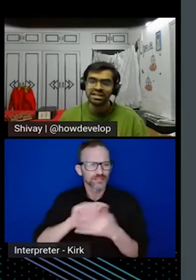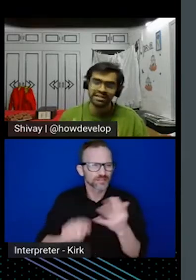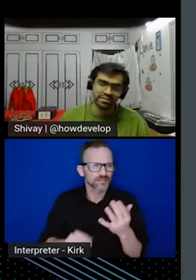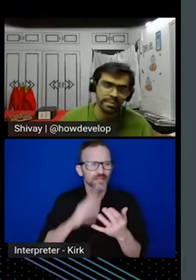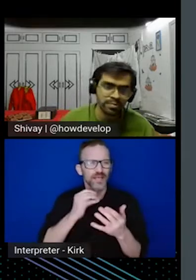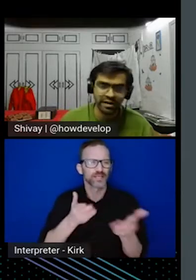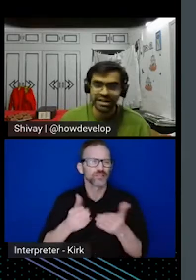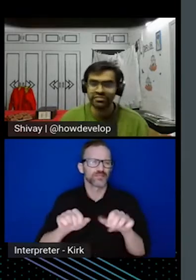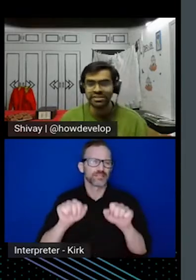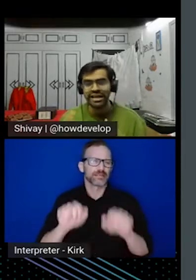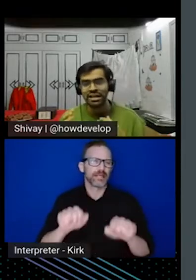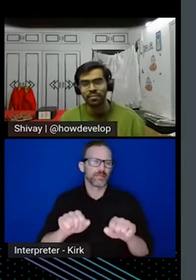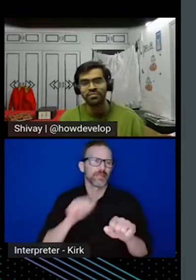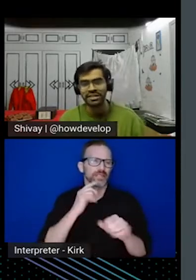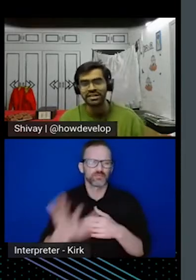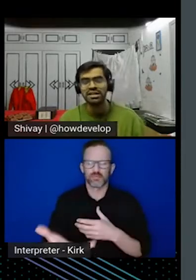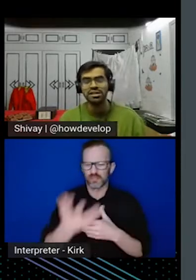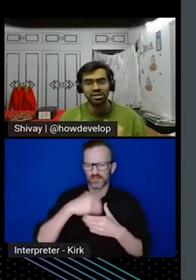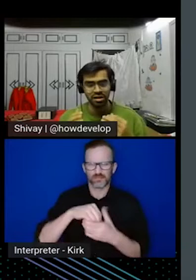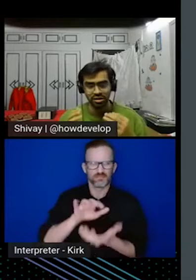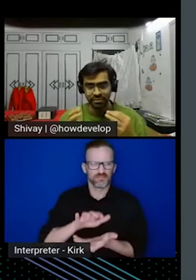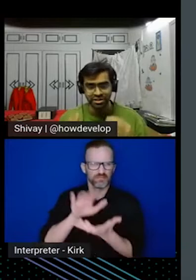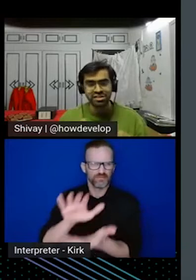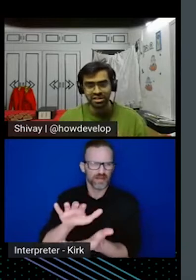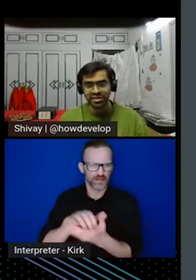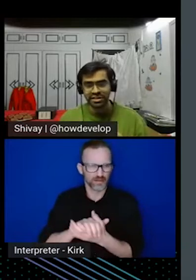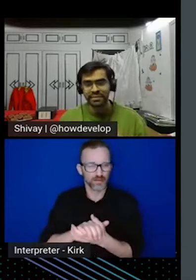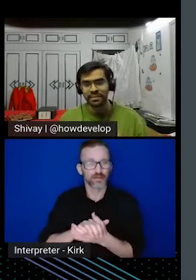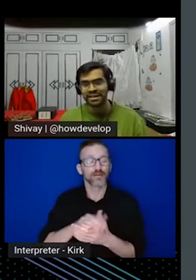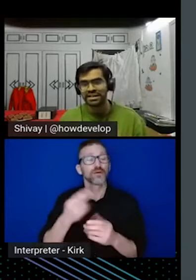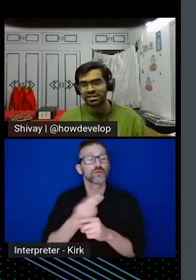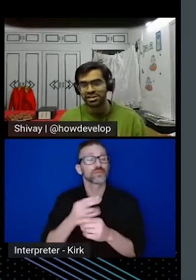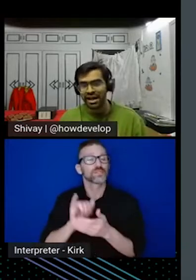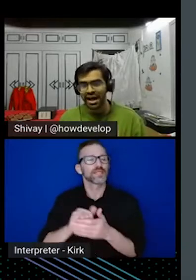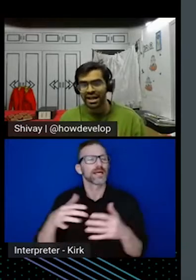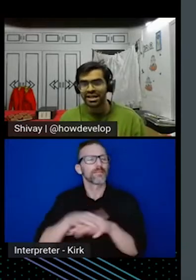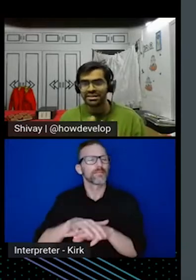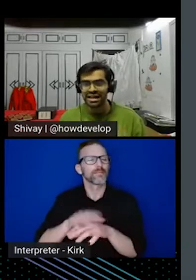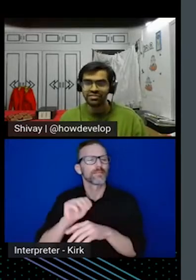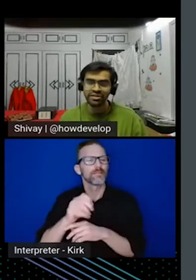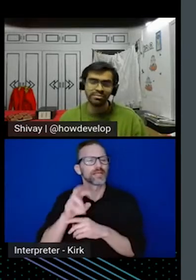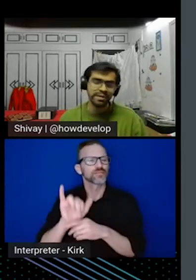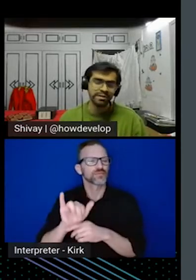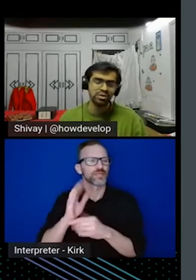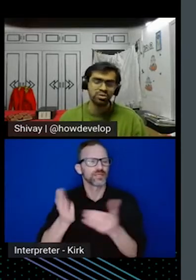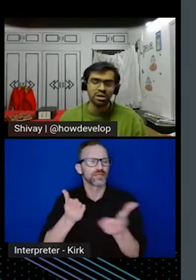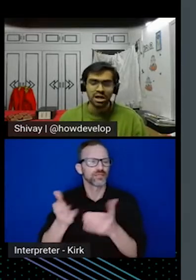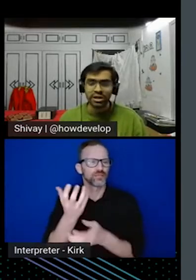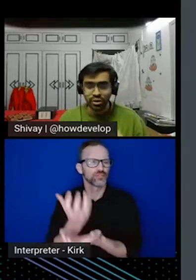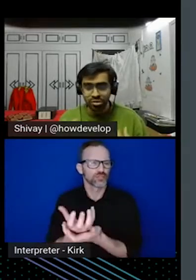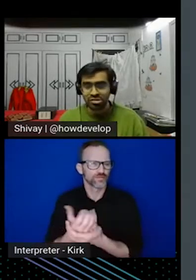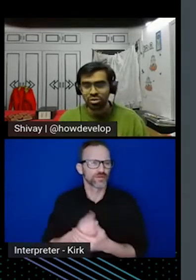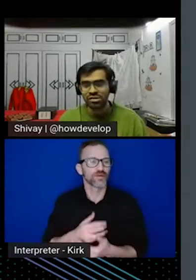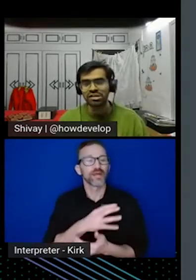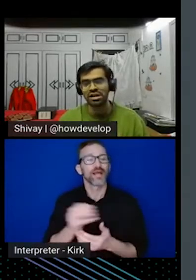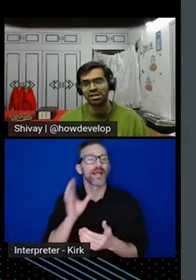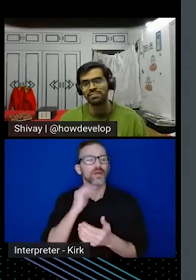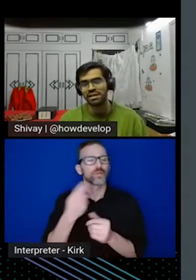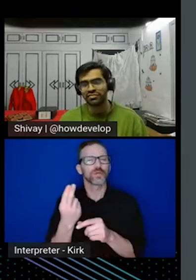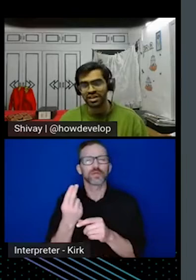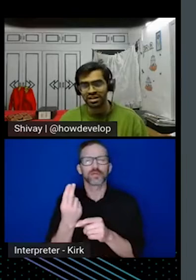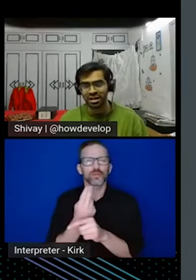capabilities that will be provided with the help of the Meshery server capability register. And that way you will be able to use